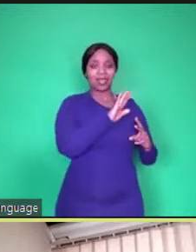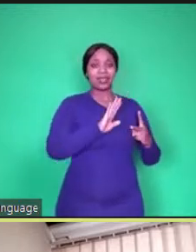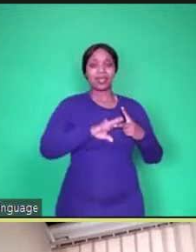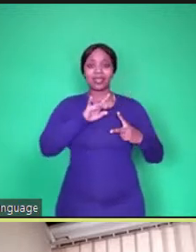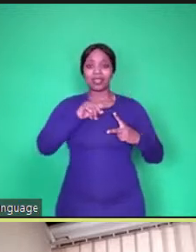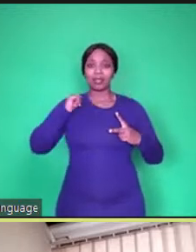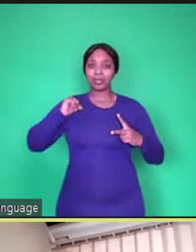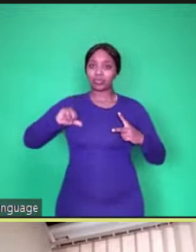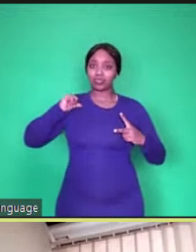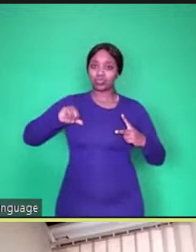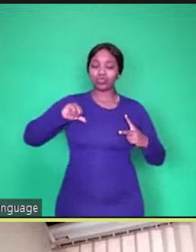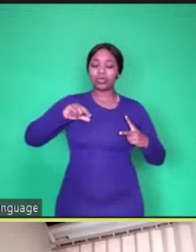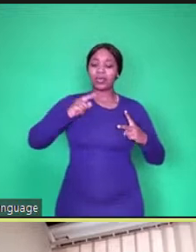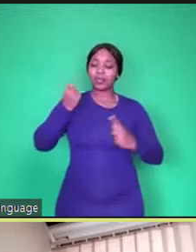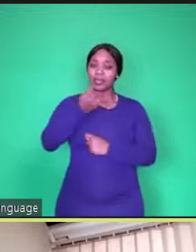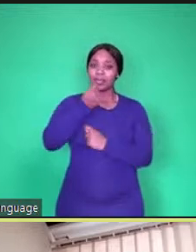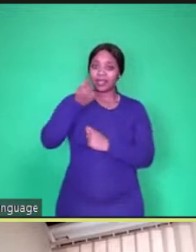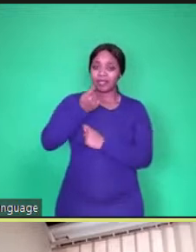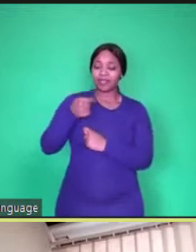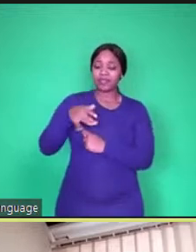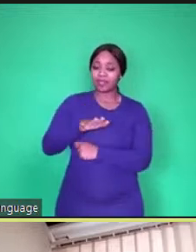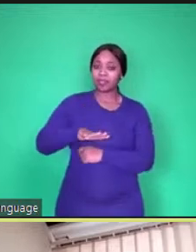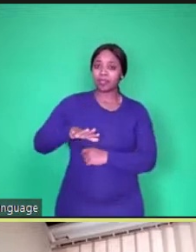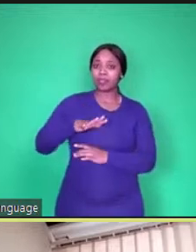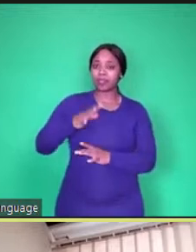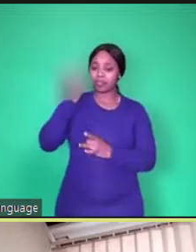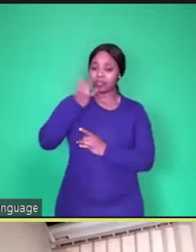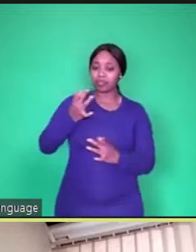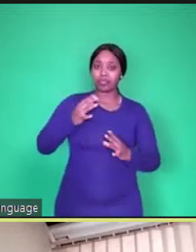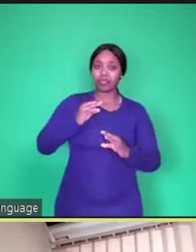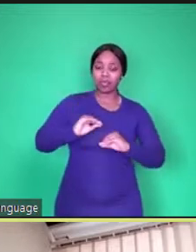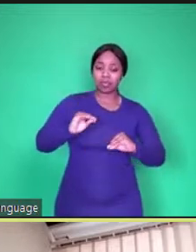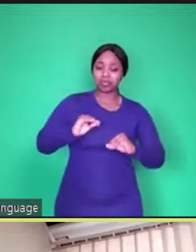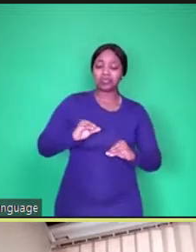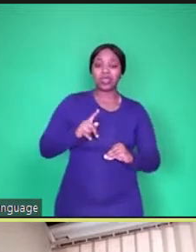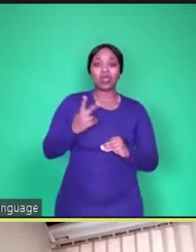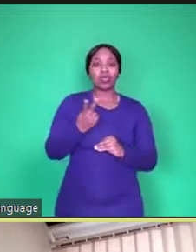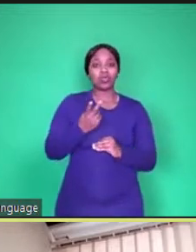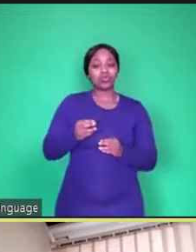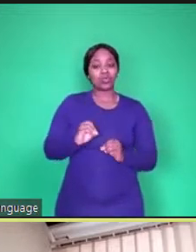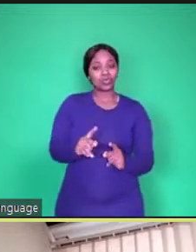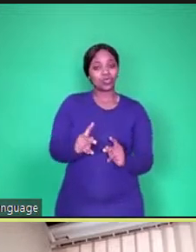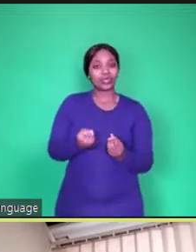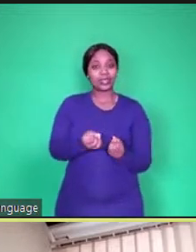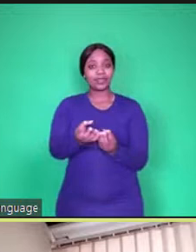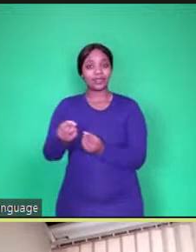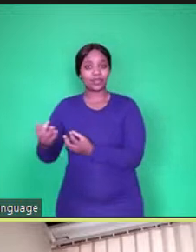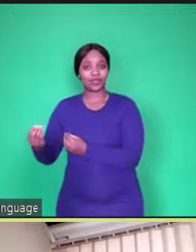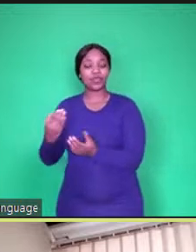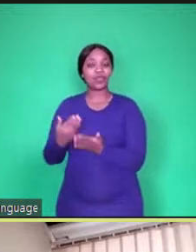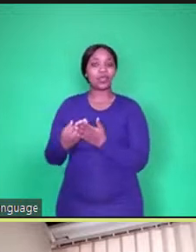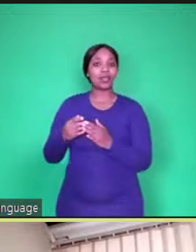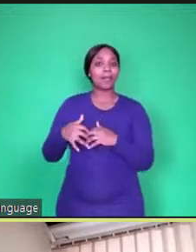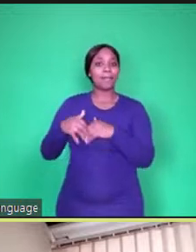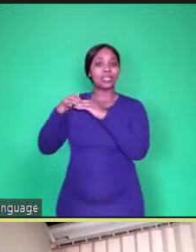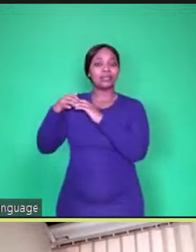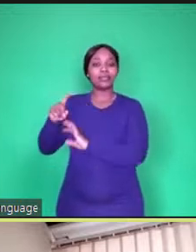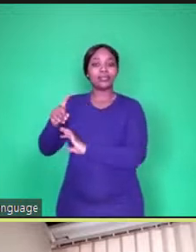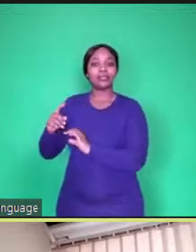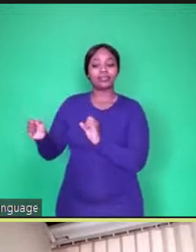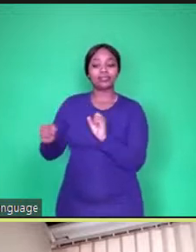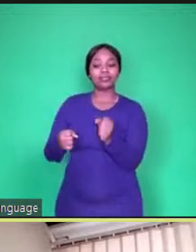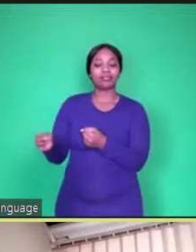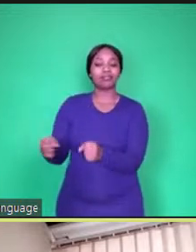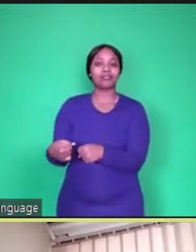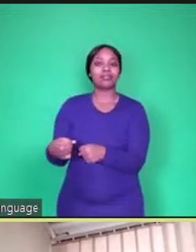the rural areas. Also giving the opportunities, so that we are able to create employment,